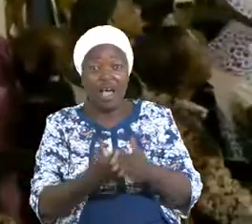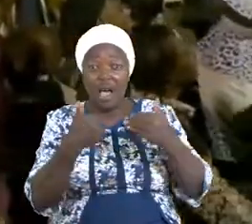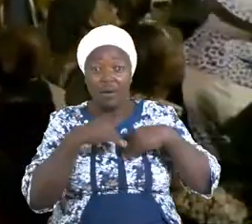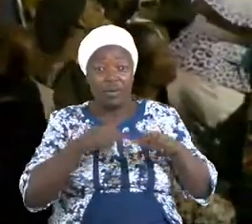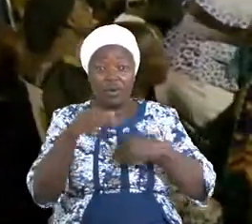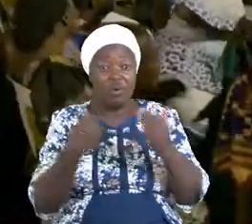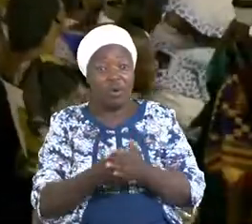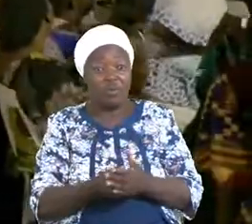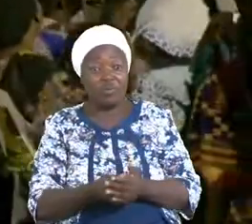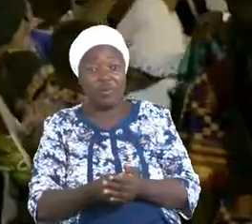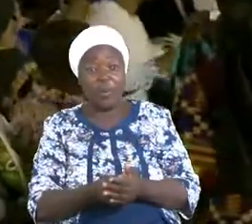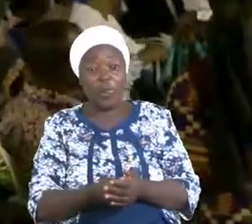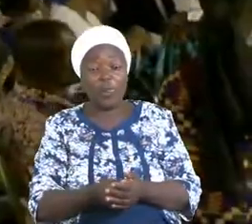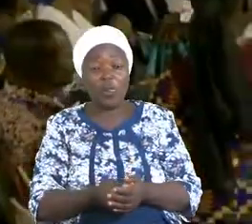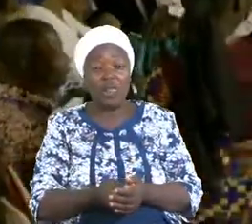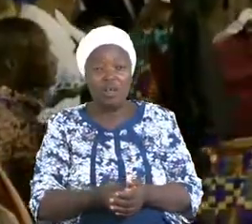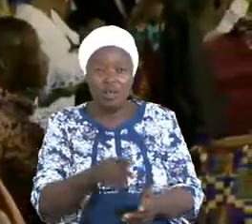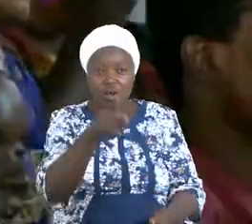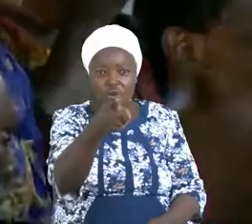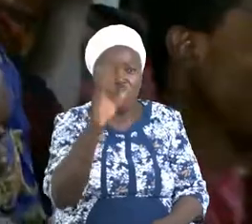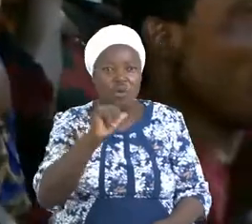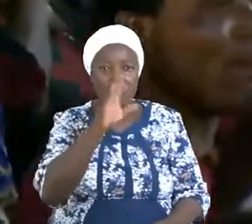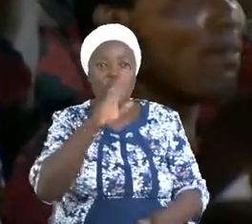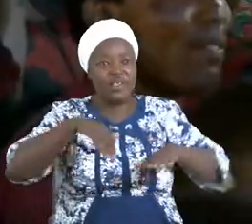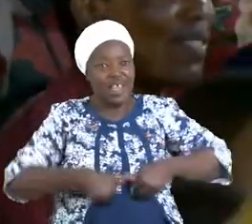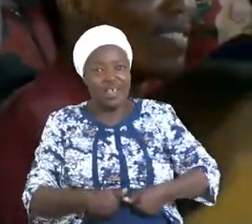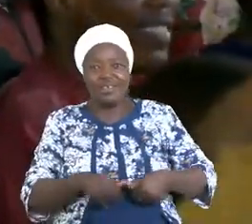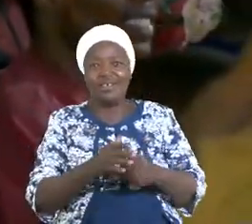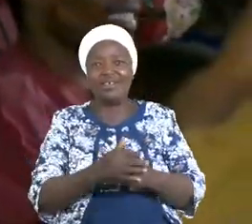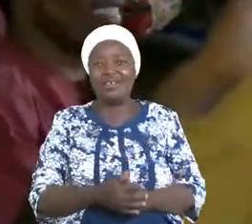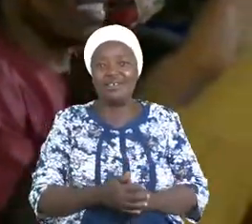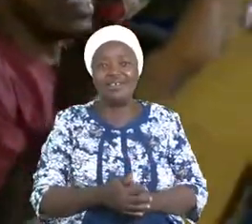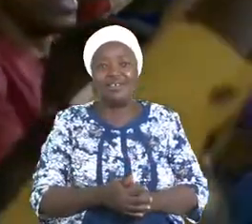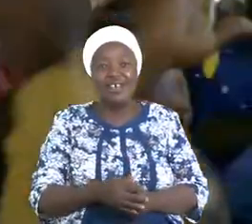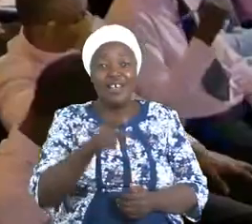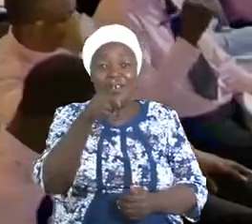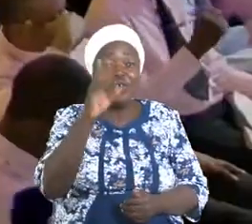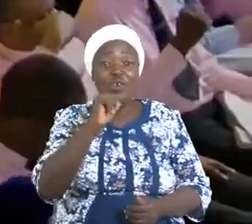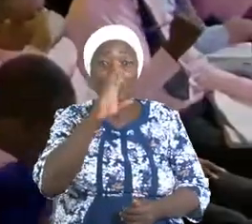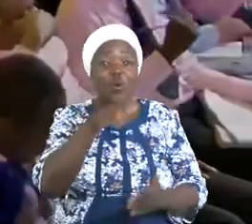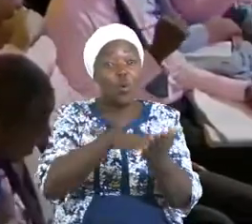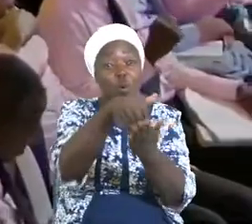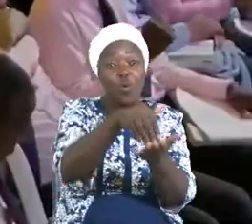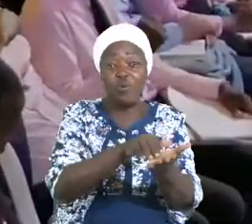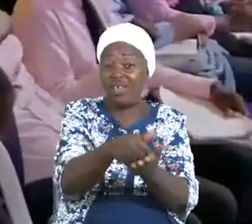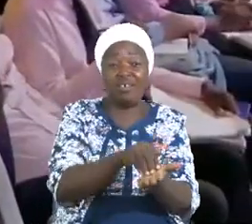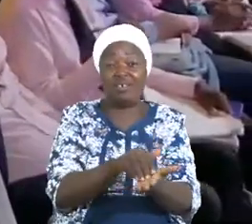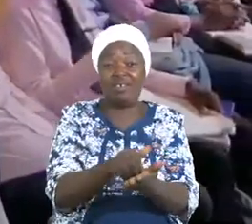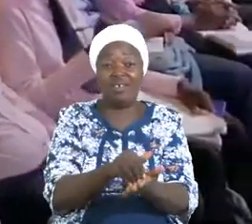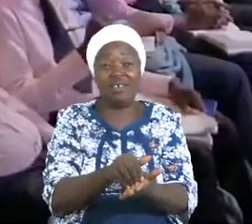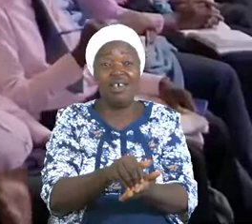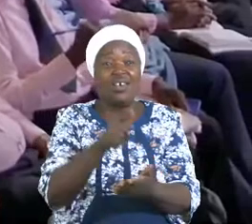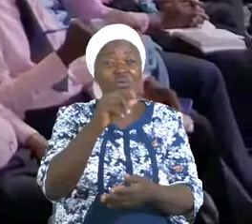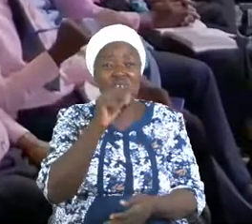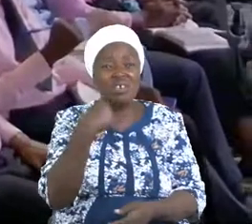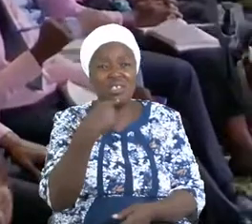I haven't done all. You will not be tired. You'll not be weak. Yeah. You'll not say, I